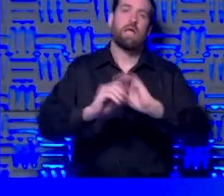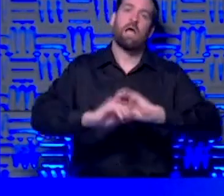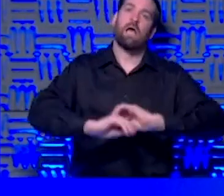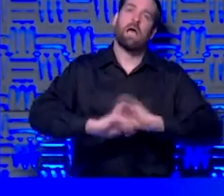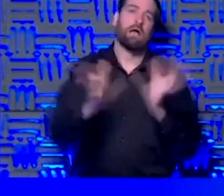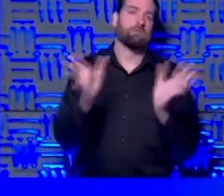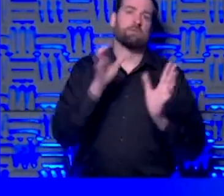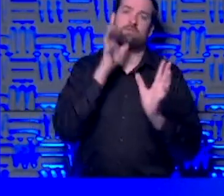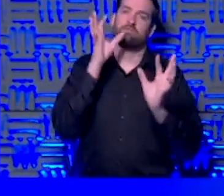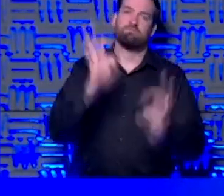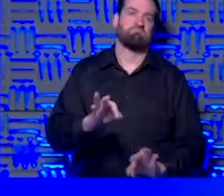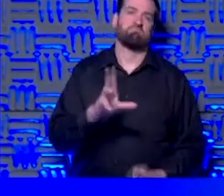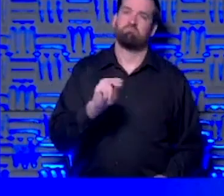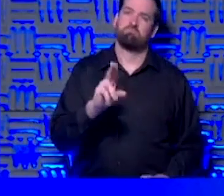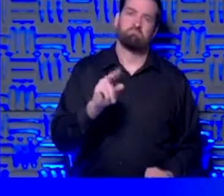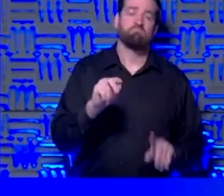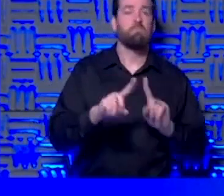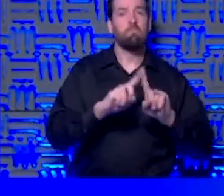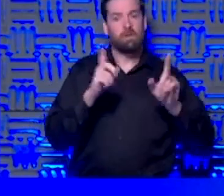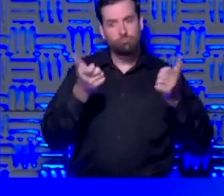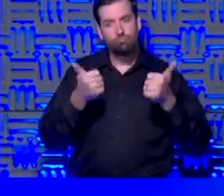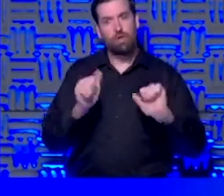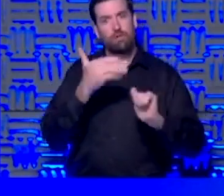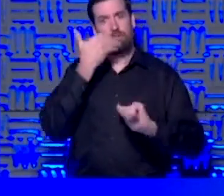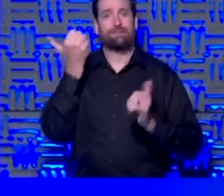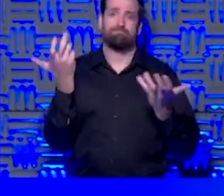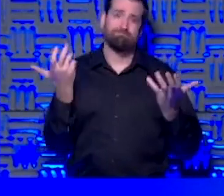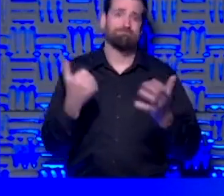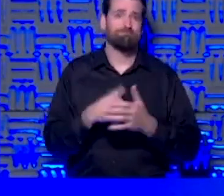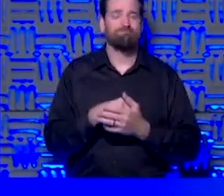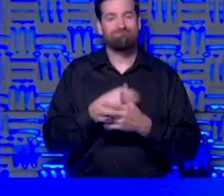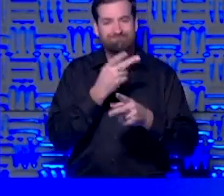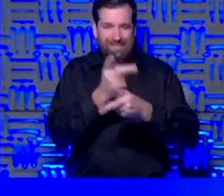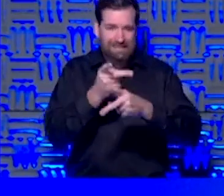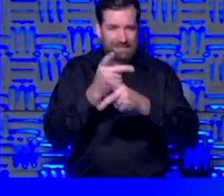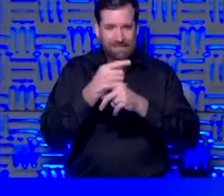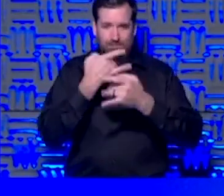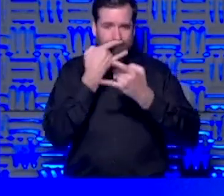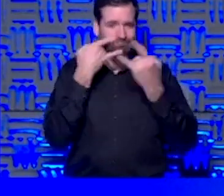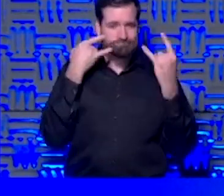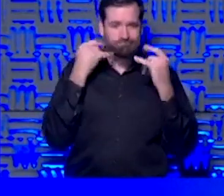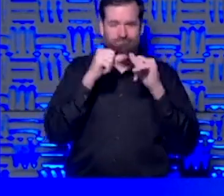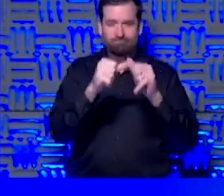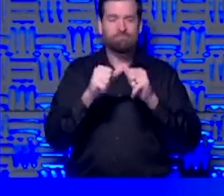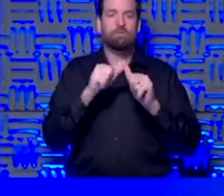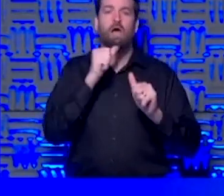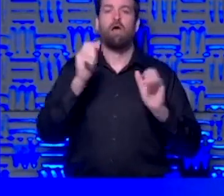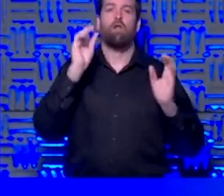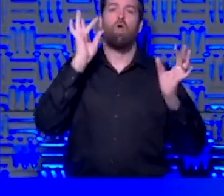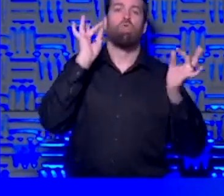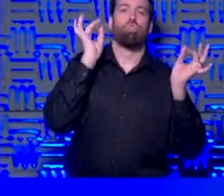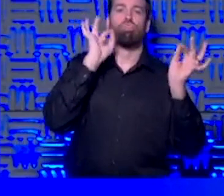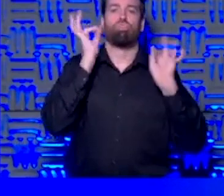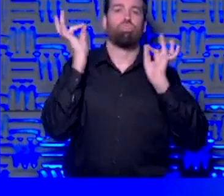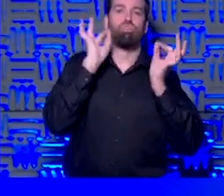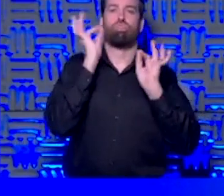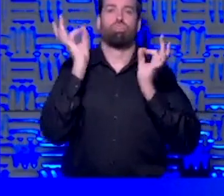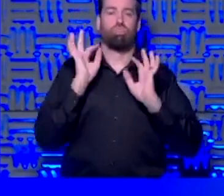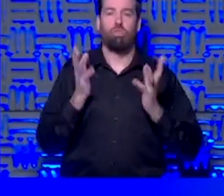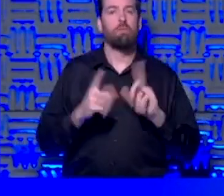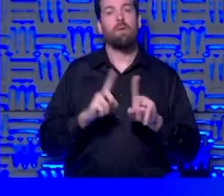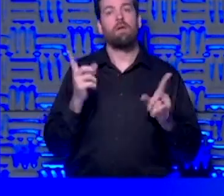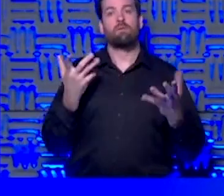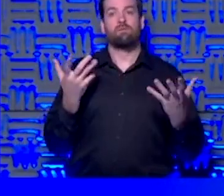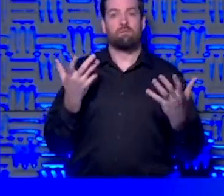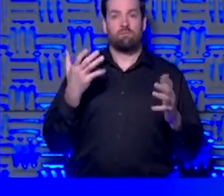not going to be perfect, but do everything you can to work with them to try and keep it on, to try and not manipulate it, things of that nature. But I don't think